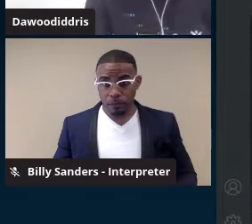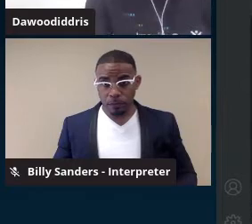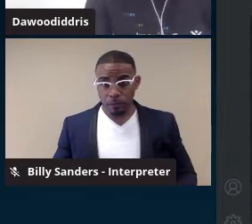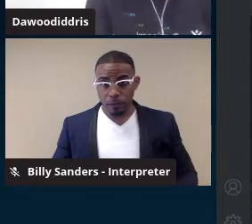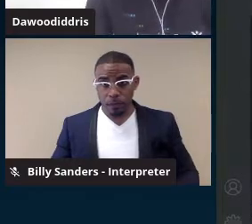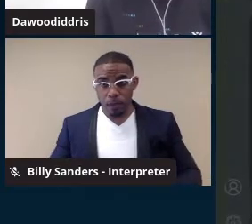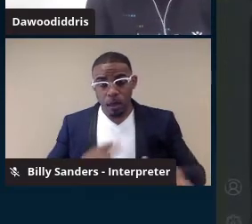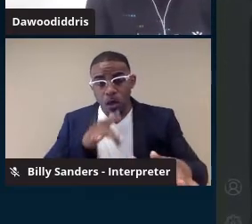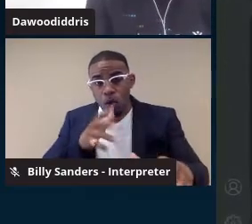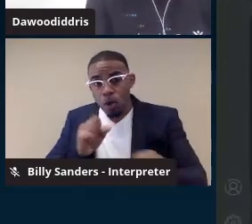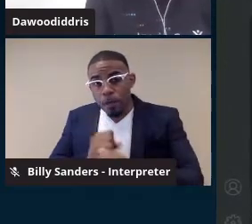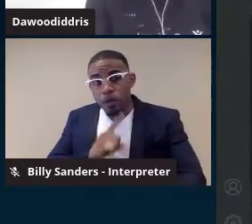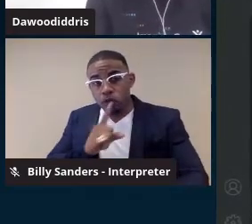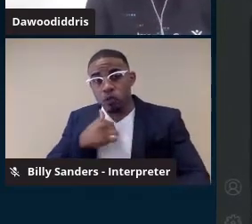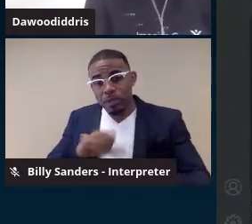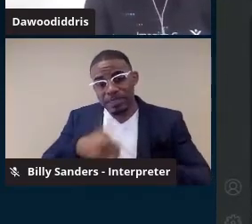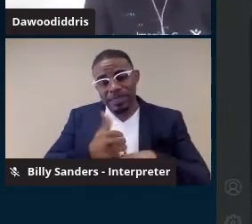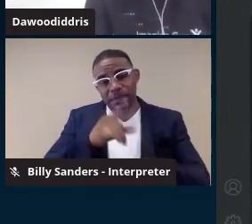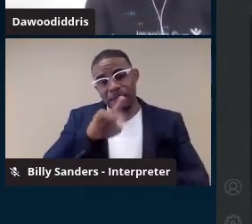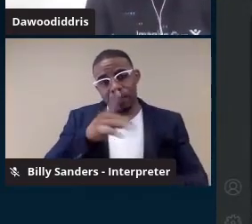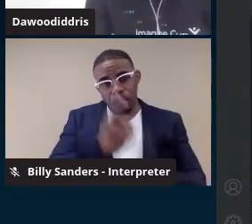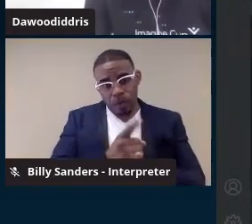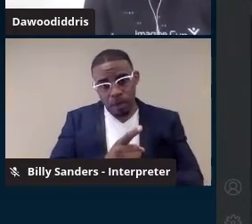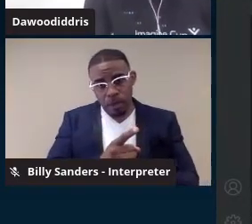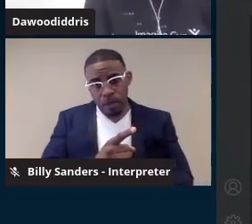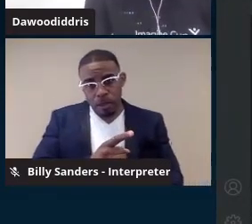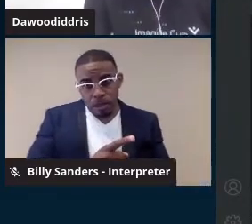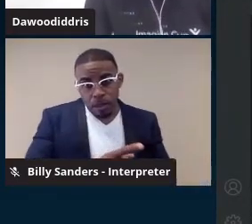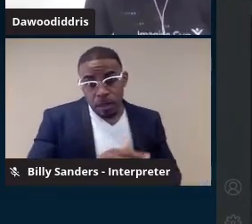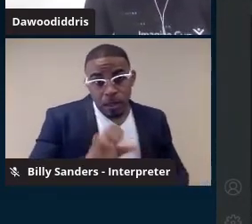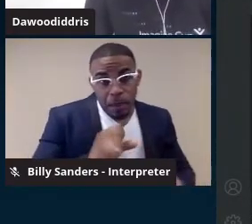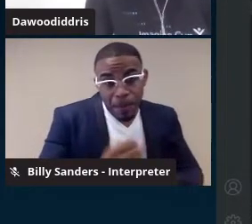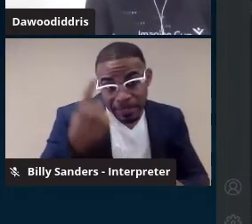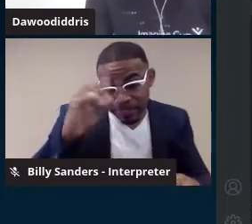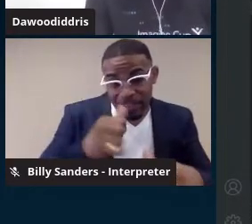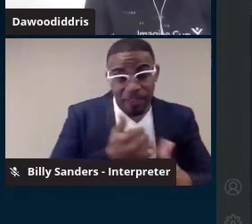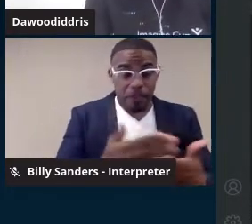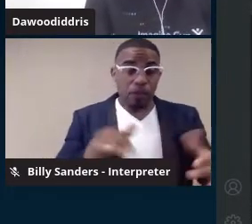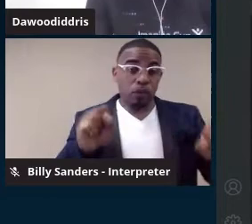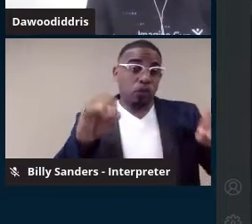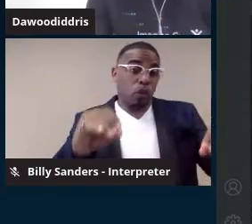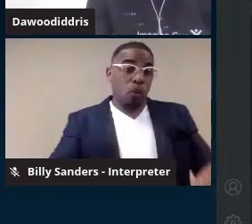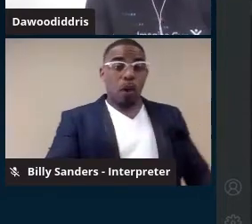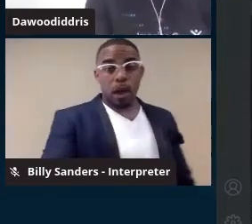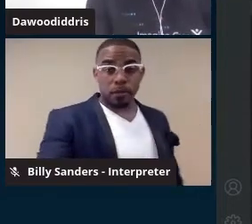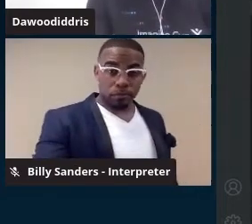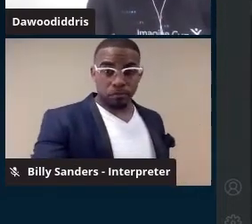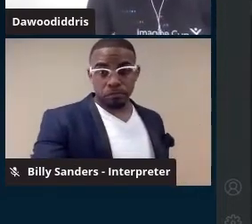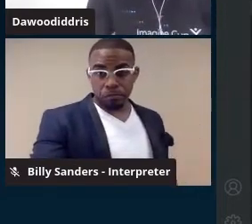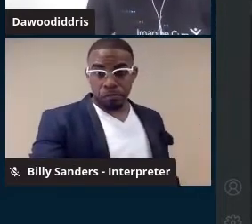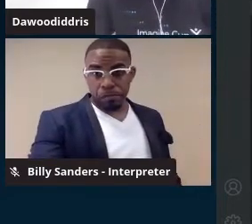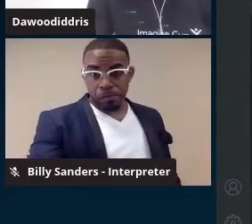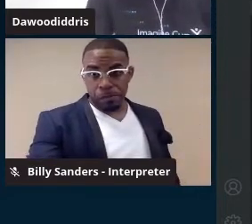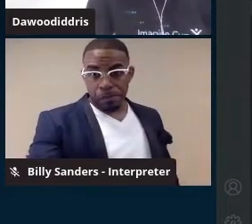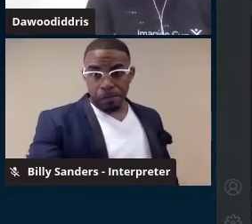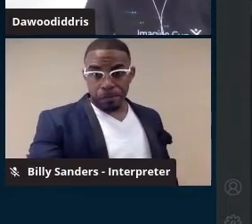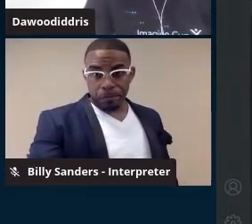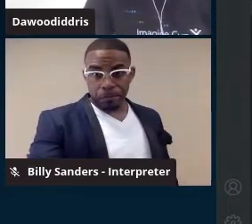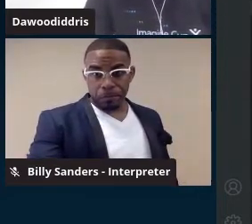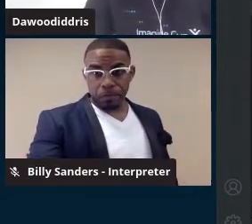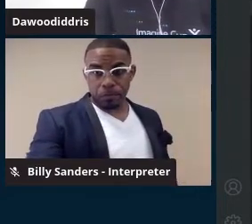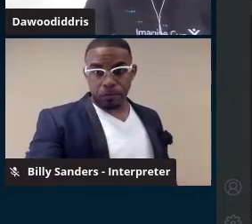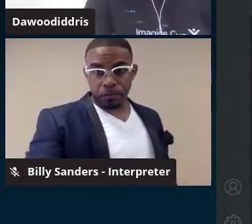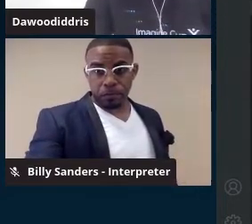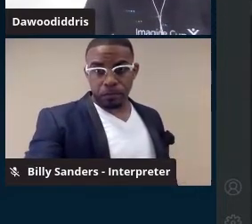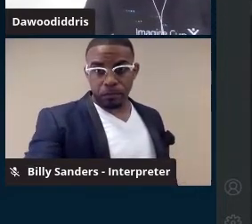I think we are setting up database, right? So that actually makes sense a lot. So we require in this guy, and then I